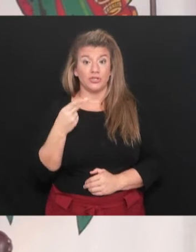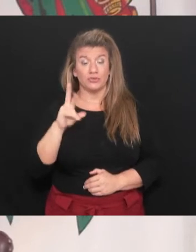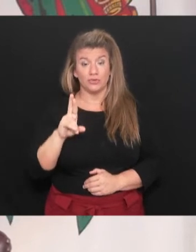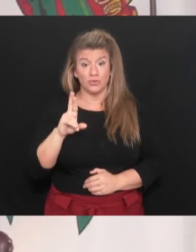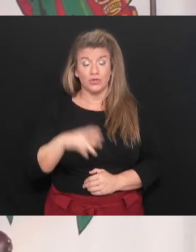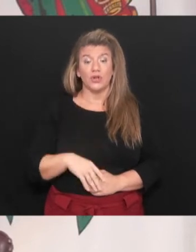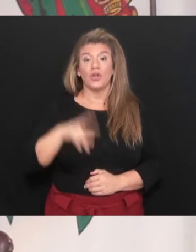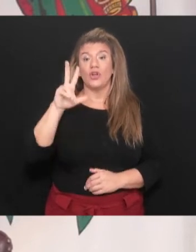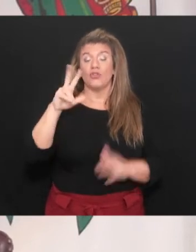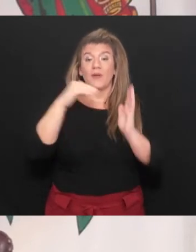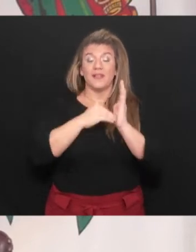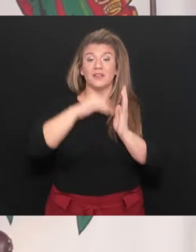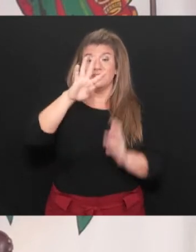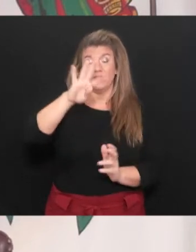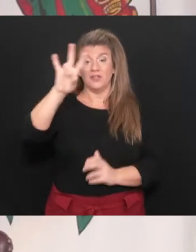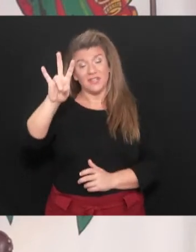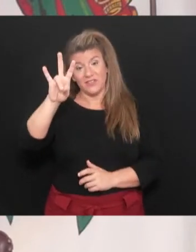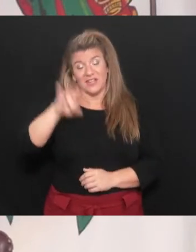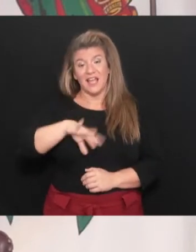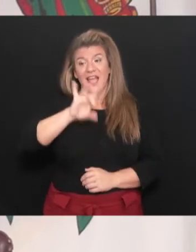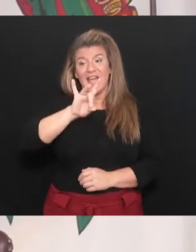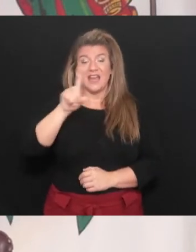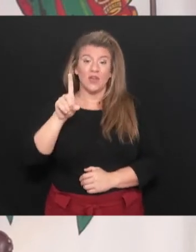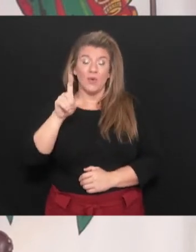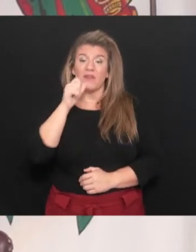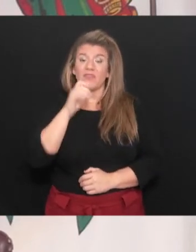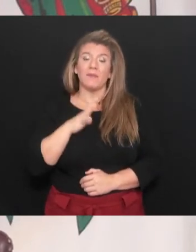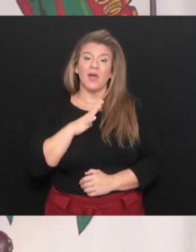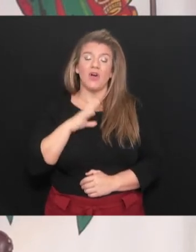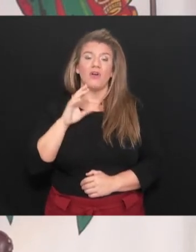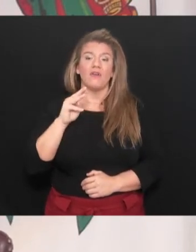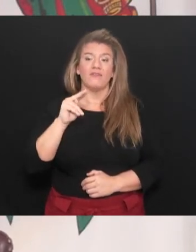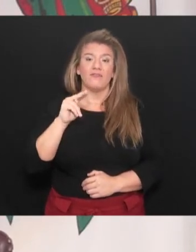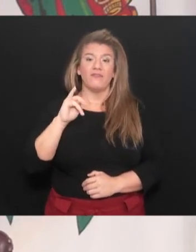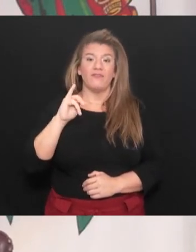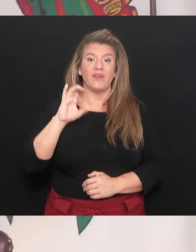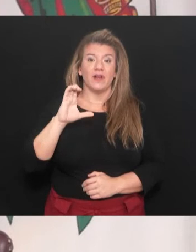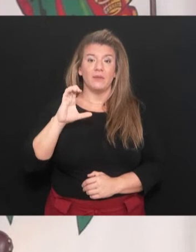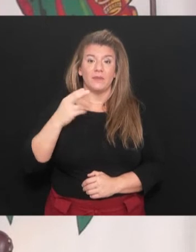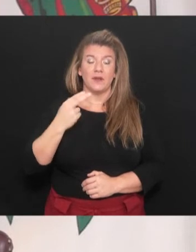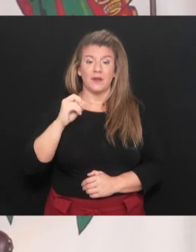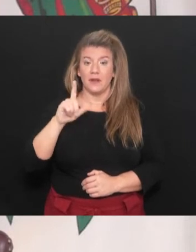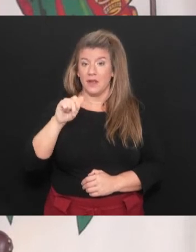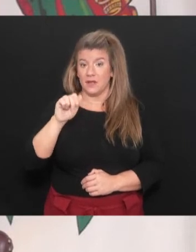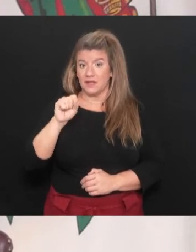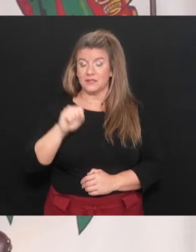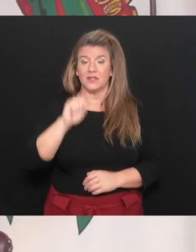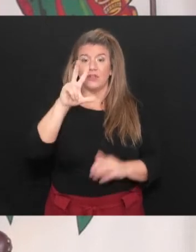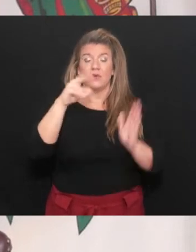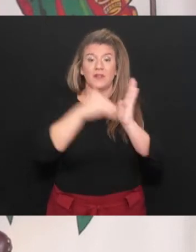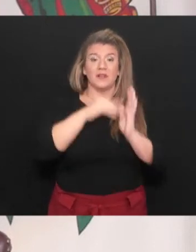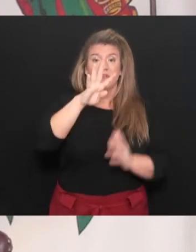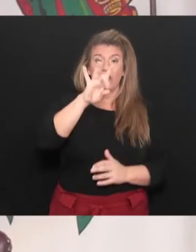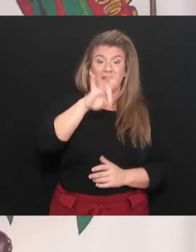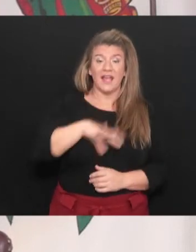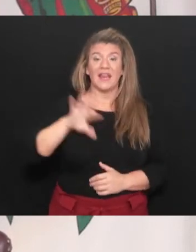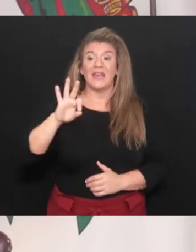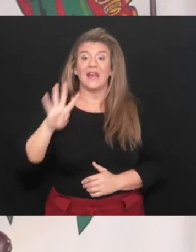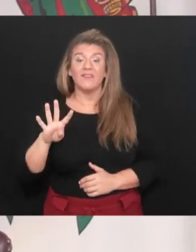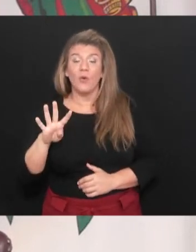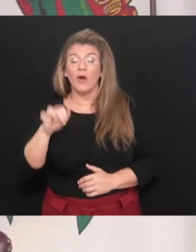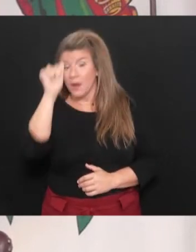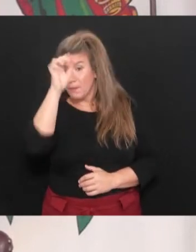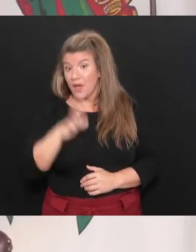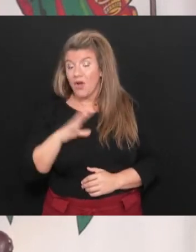The 3,047th death, an 81-year-old female from Nicholas County. The 3,048th death, a 94-year-old